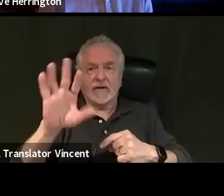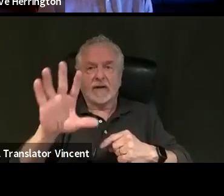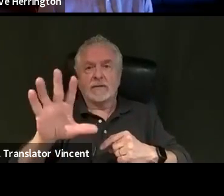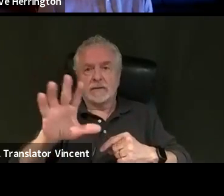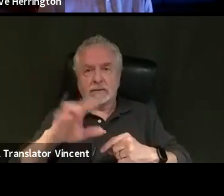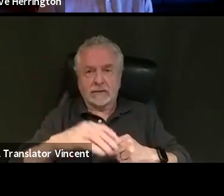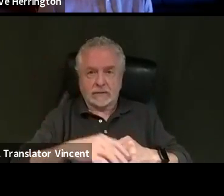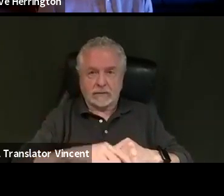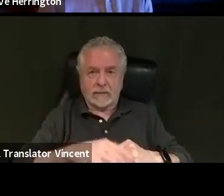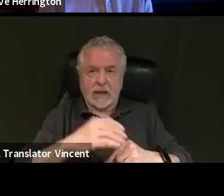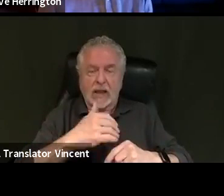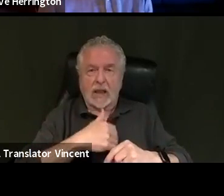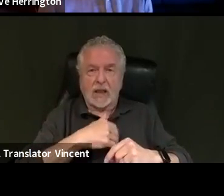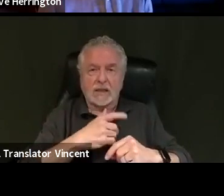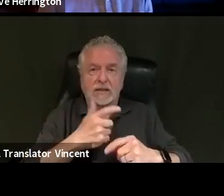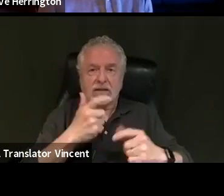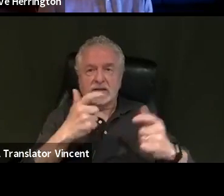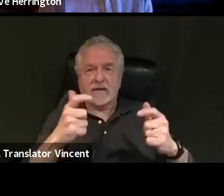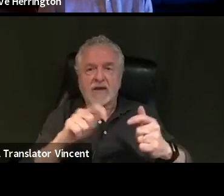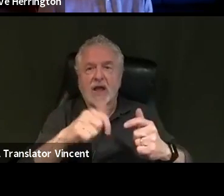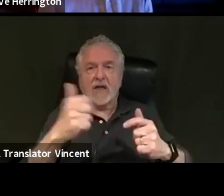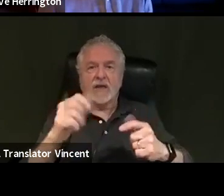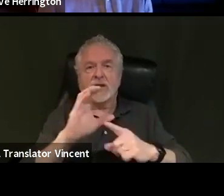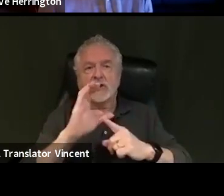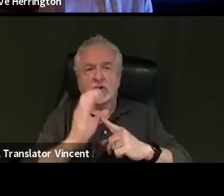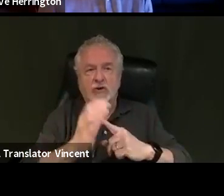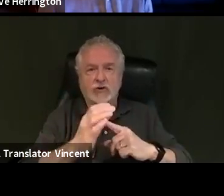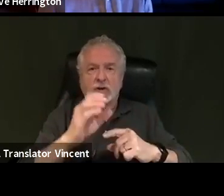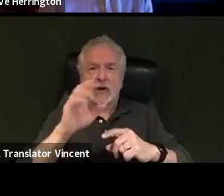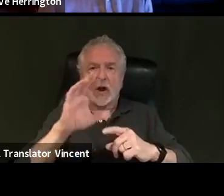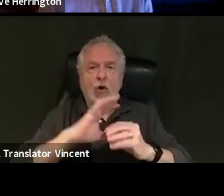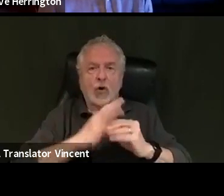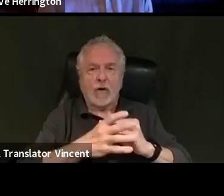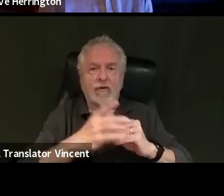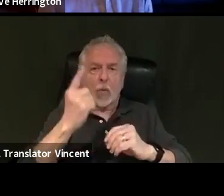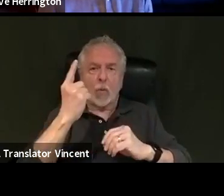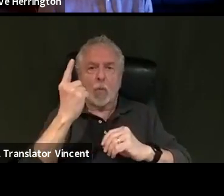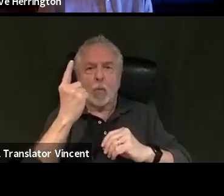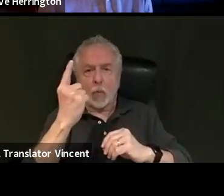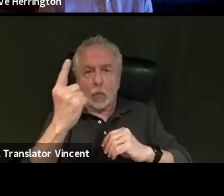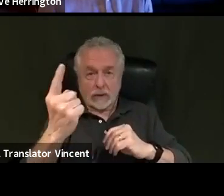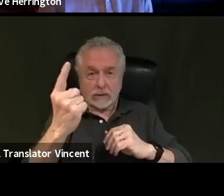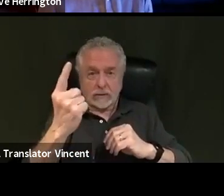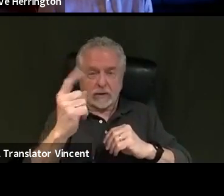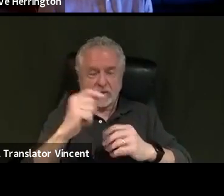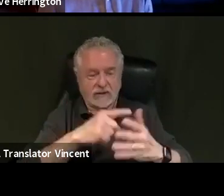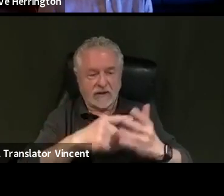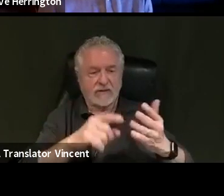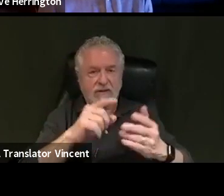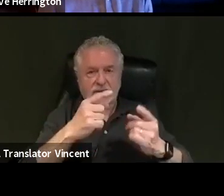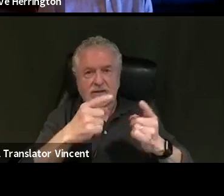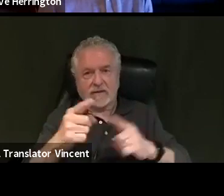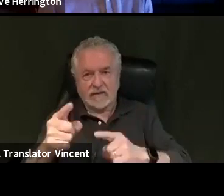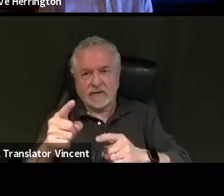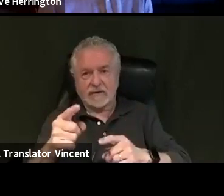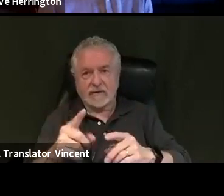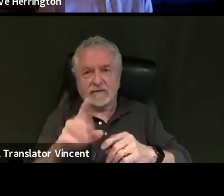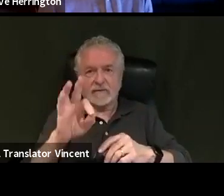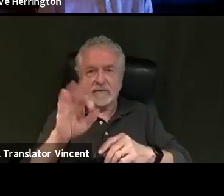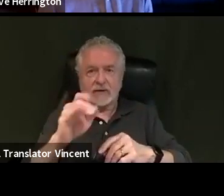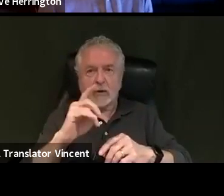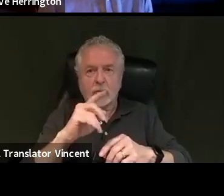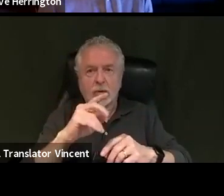95 and had significant other conditions. And COVID was one of several contributing factors